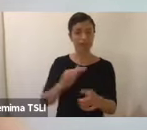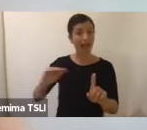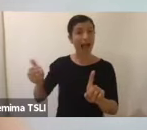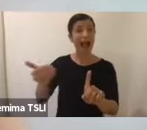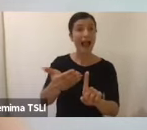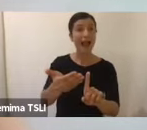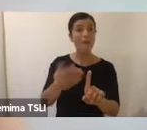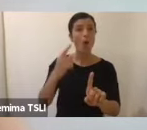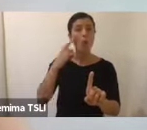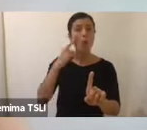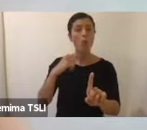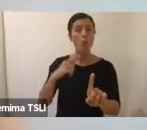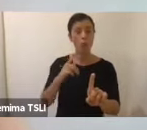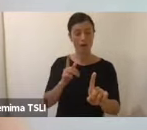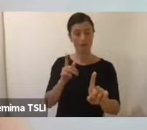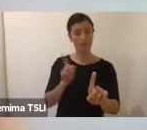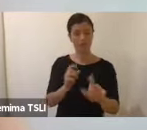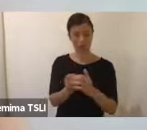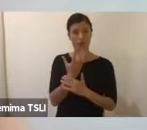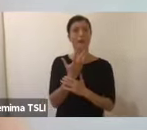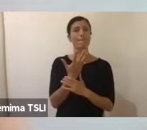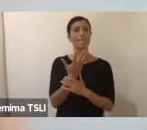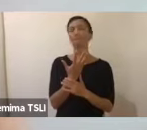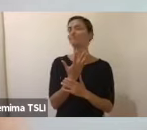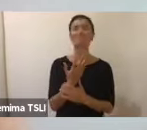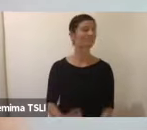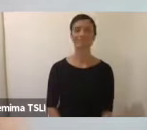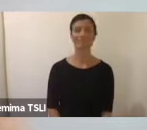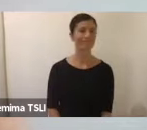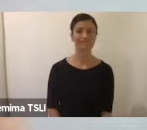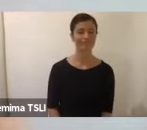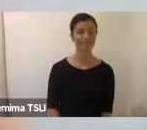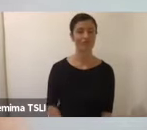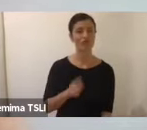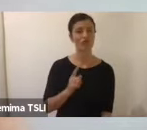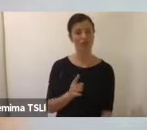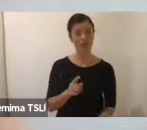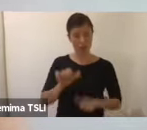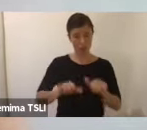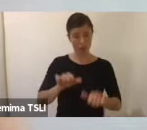guilt and it really is a skilled process to facilitate this work well